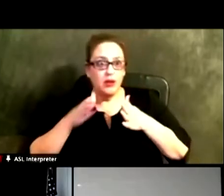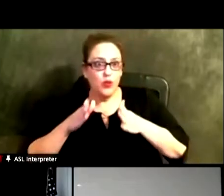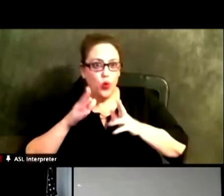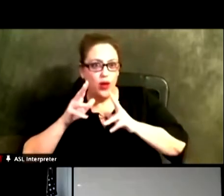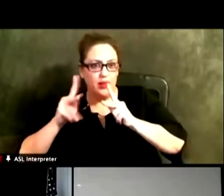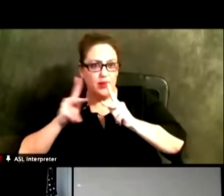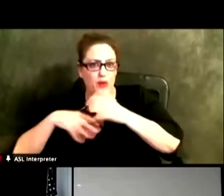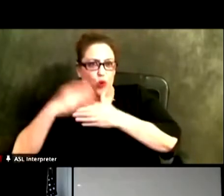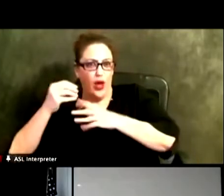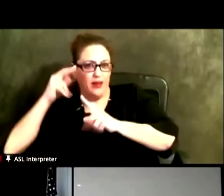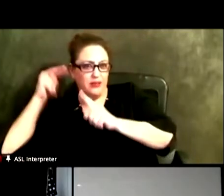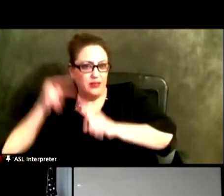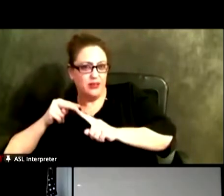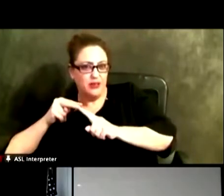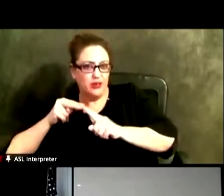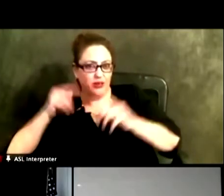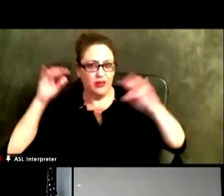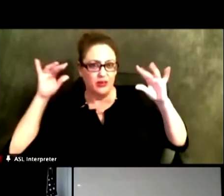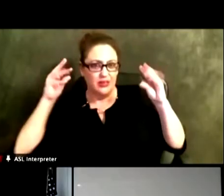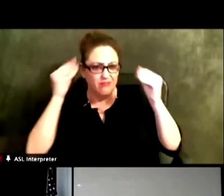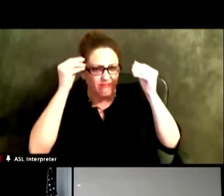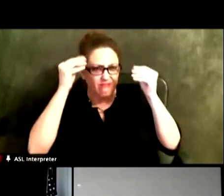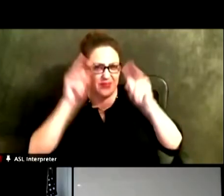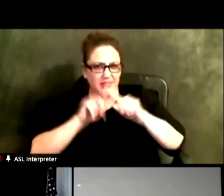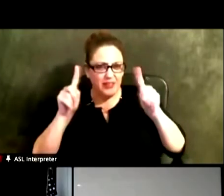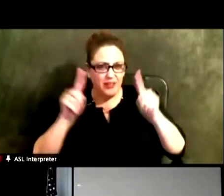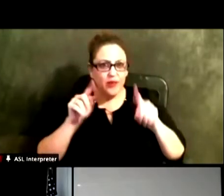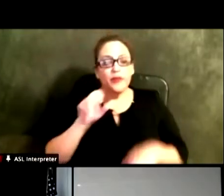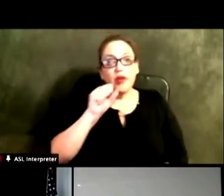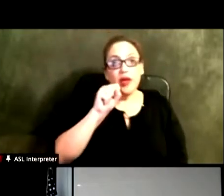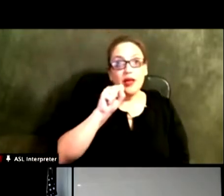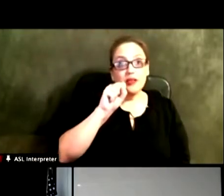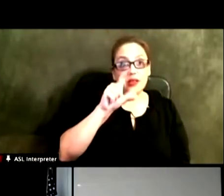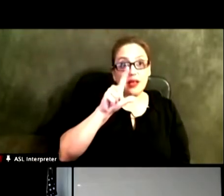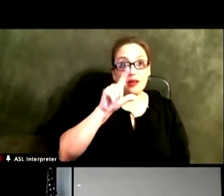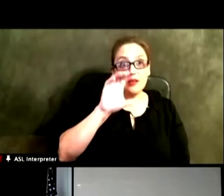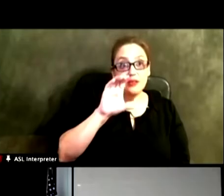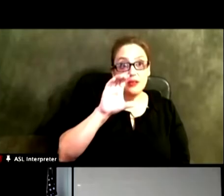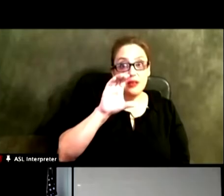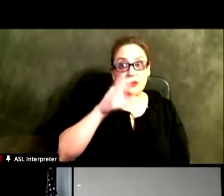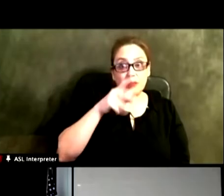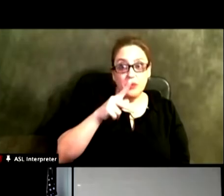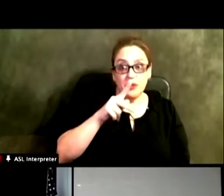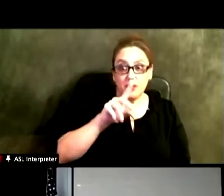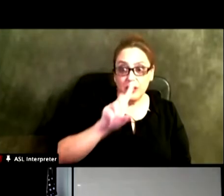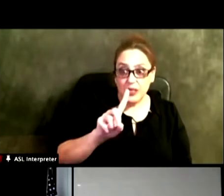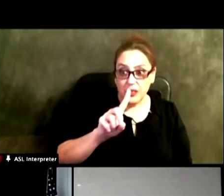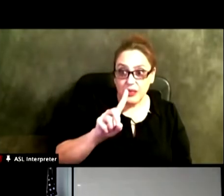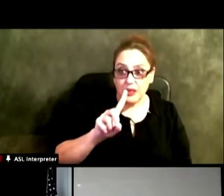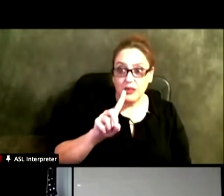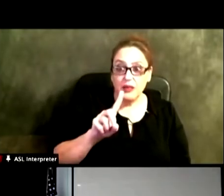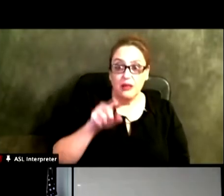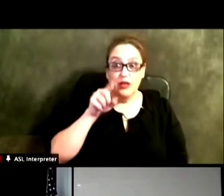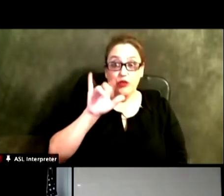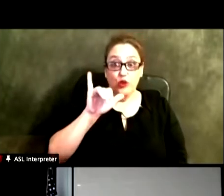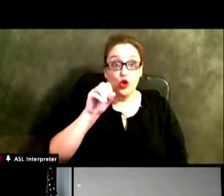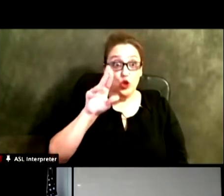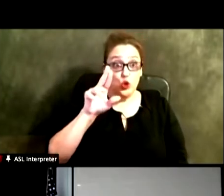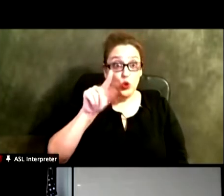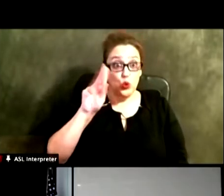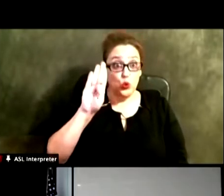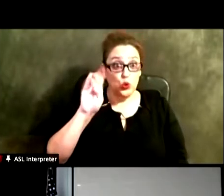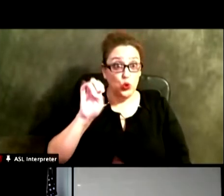the SLCPD YouTube page called Activist Arrest, January 1st, 2020. And the video description